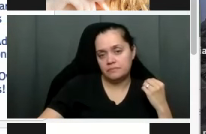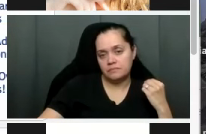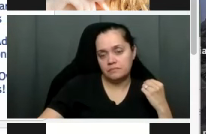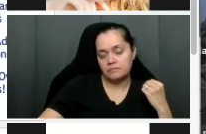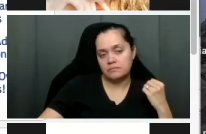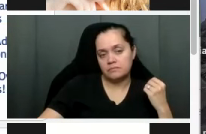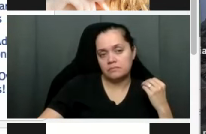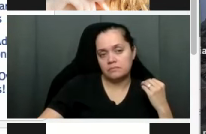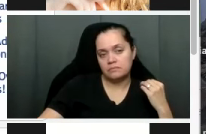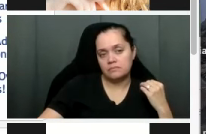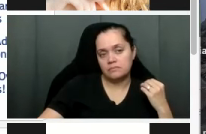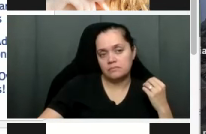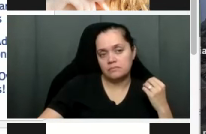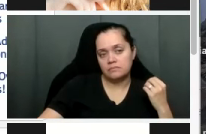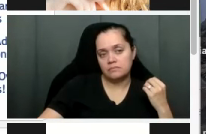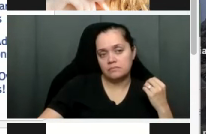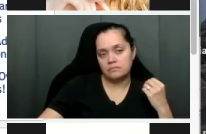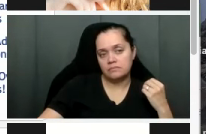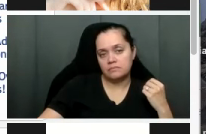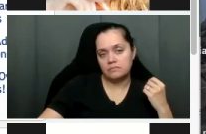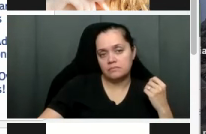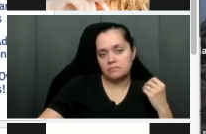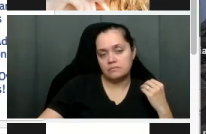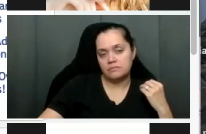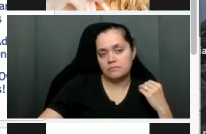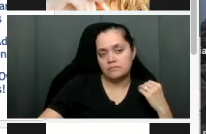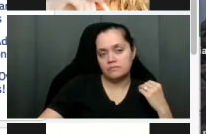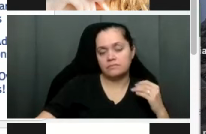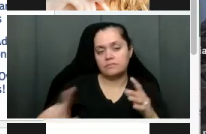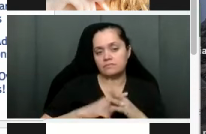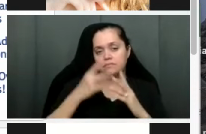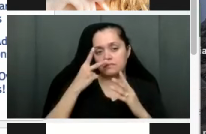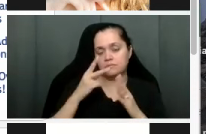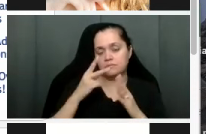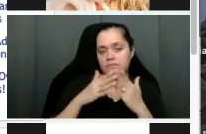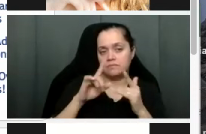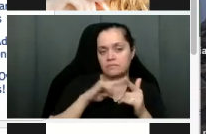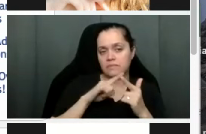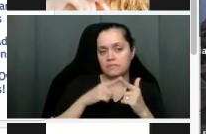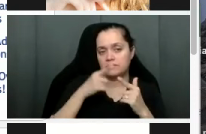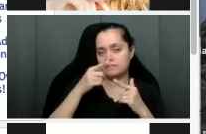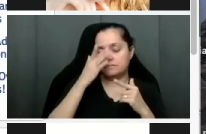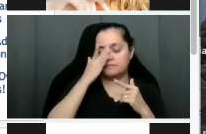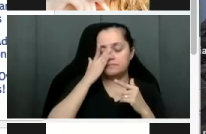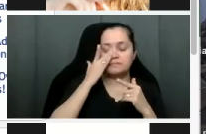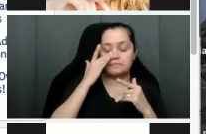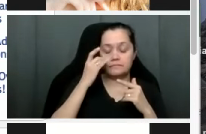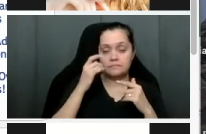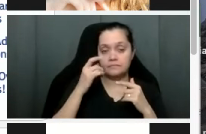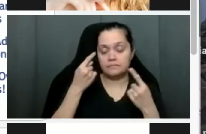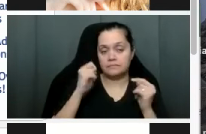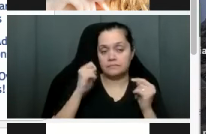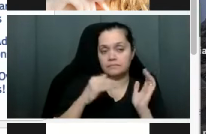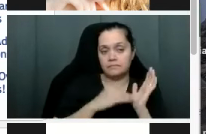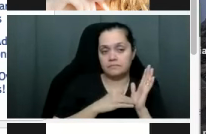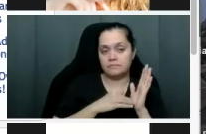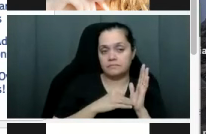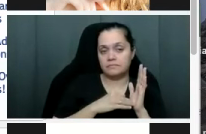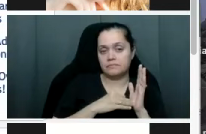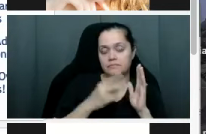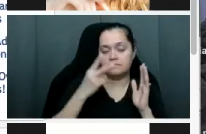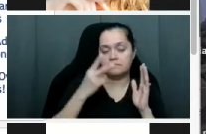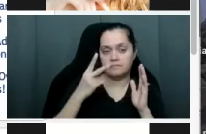We had started to look at the textbook and then the system went down there. So let's try this again by looking at